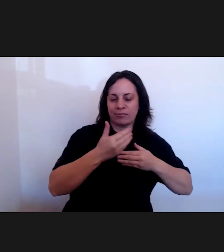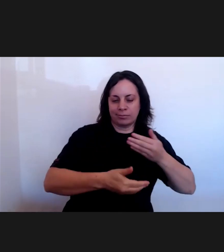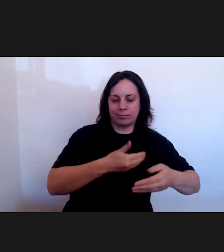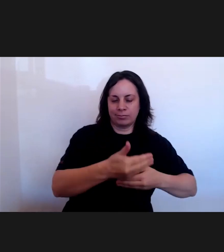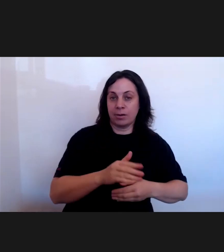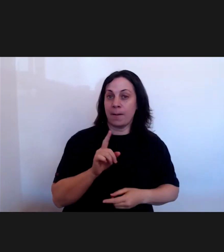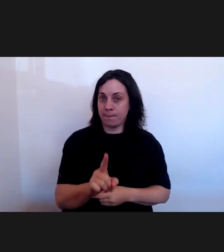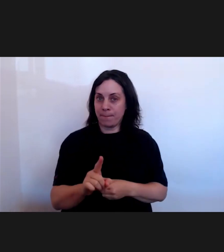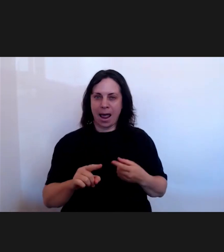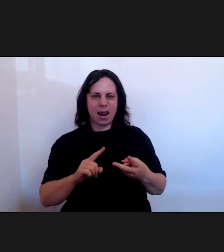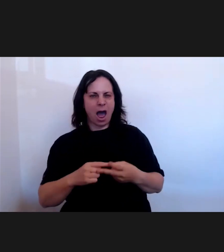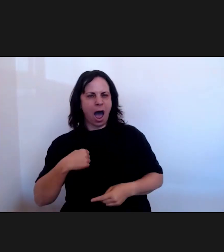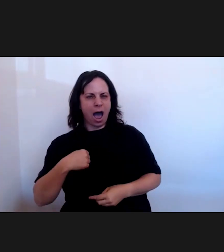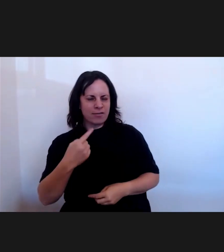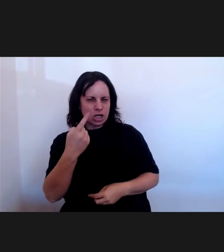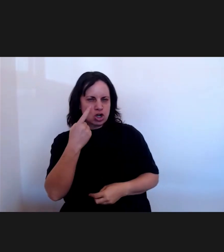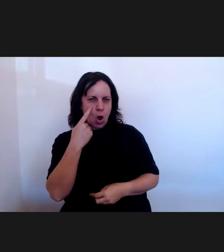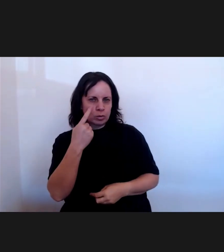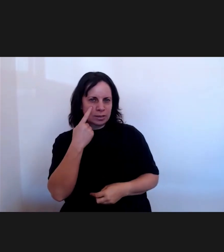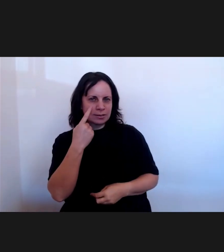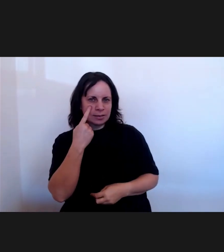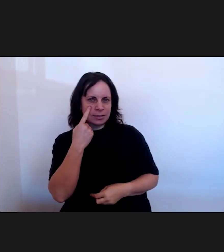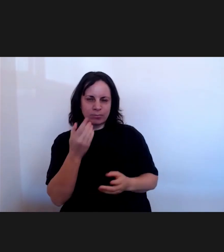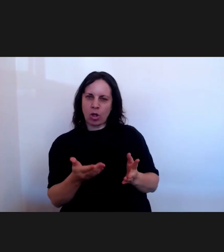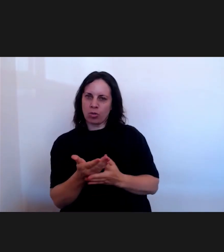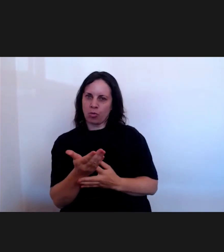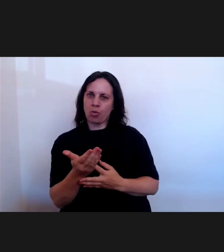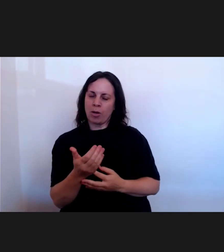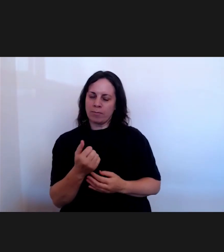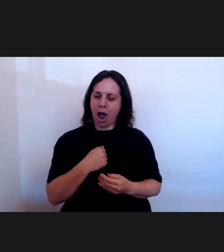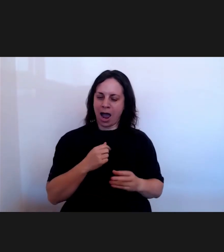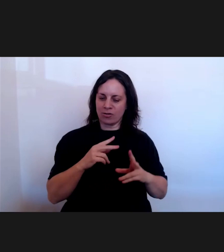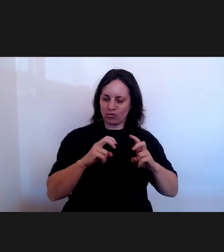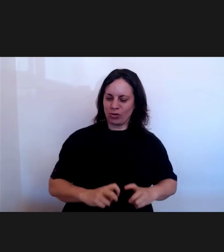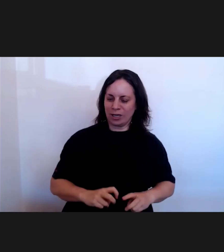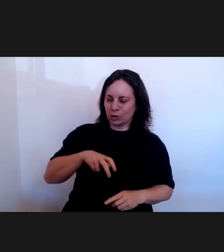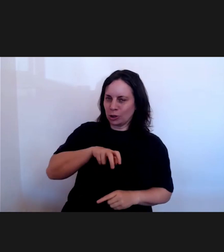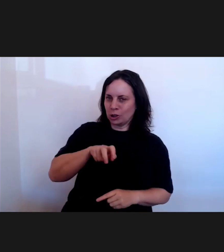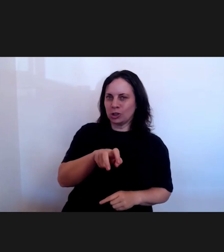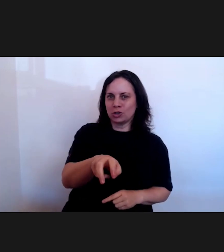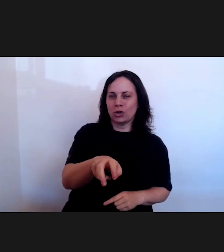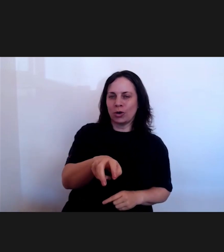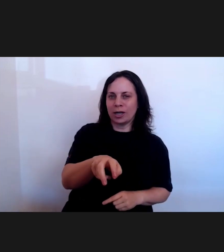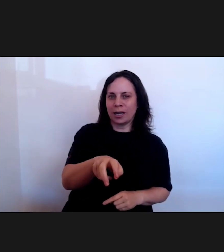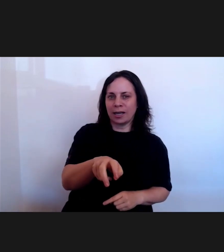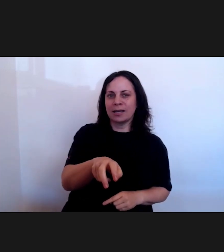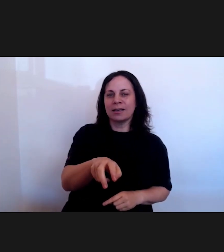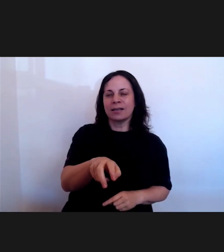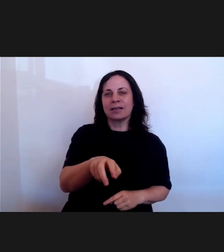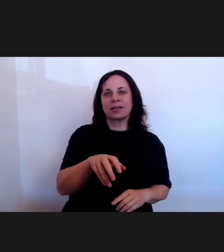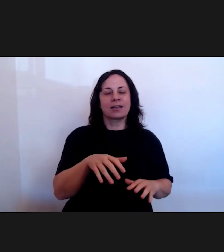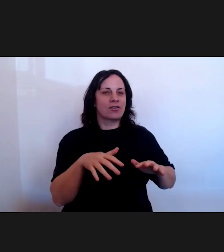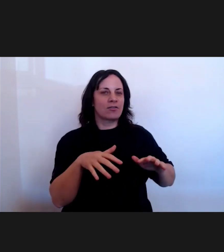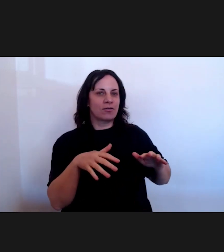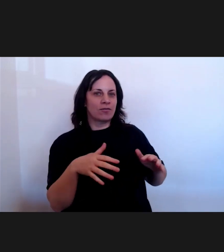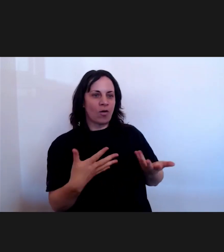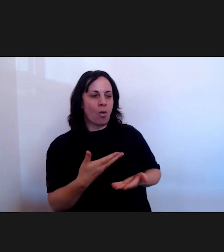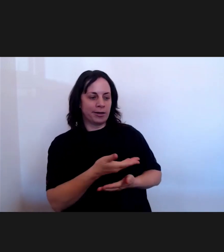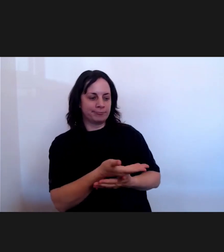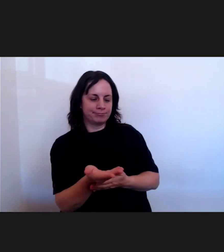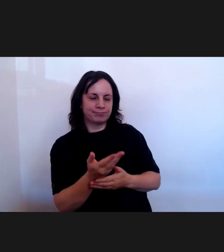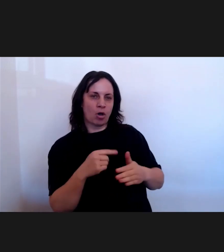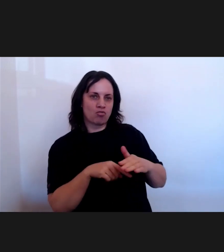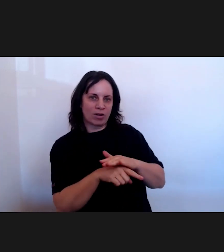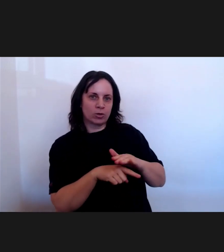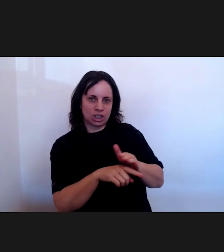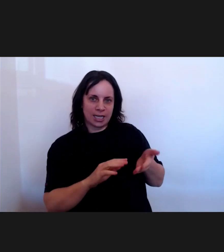noticed in my journey as a researcher, so I've done research for refugee communities, with refugee communities.